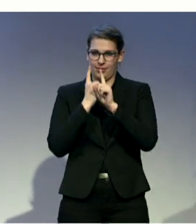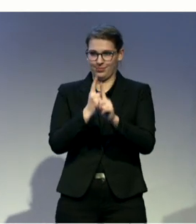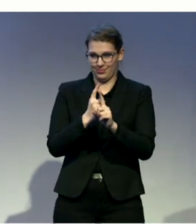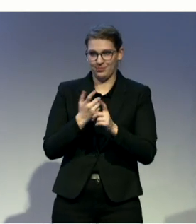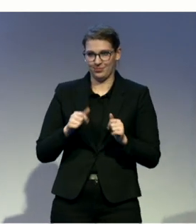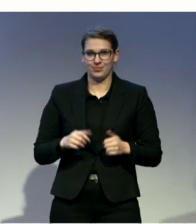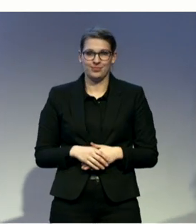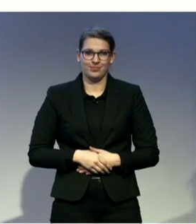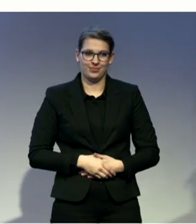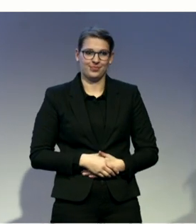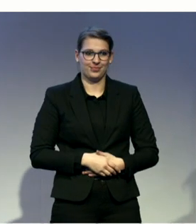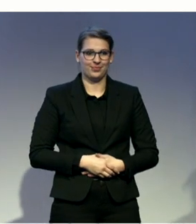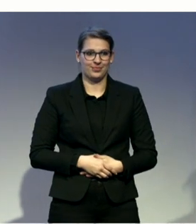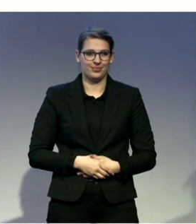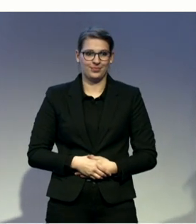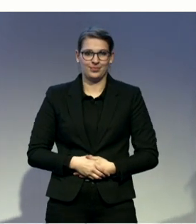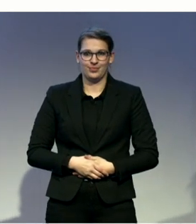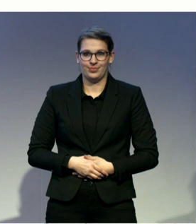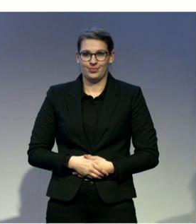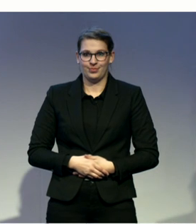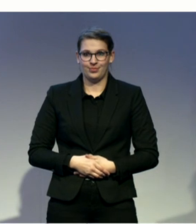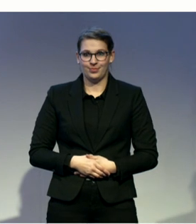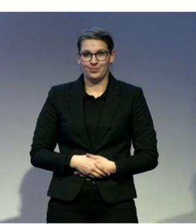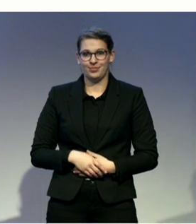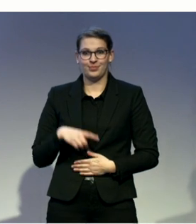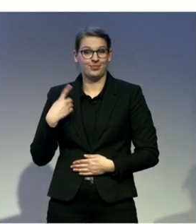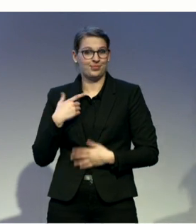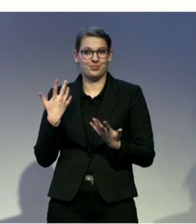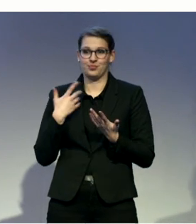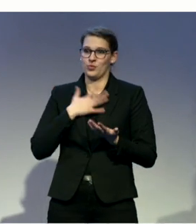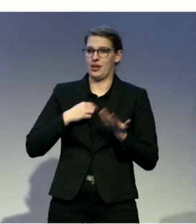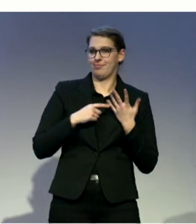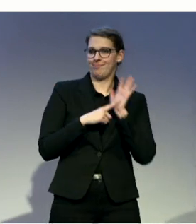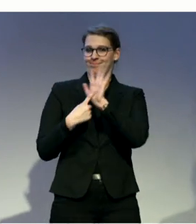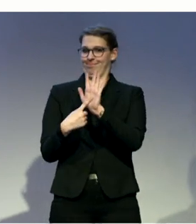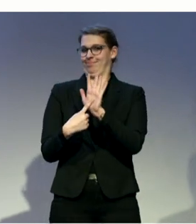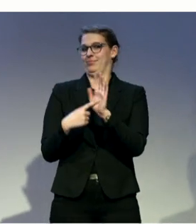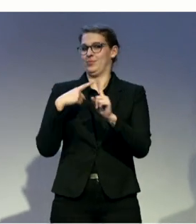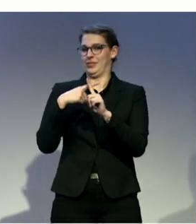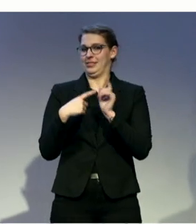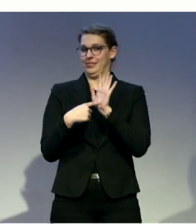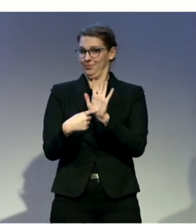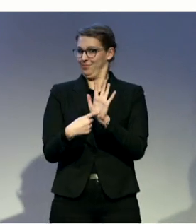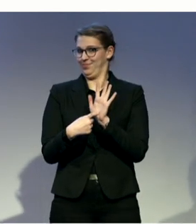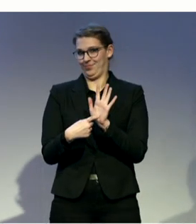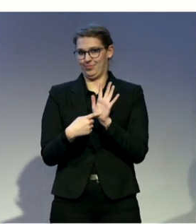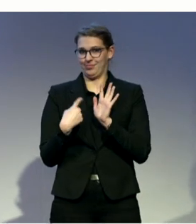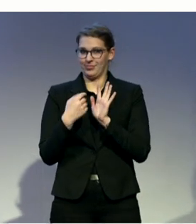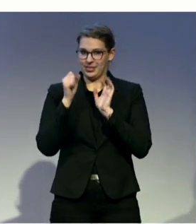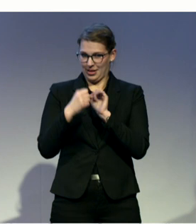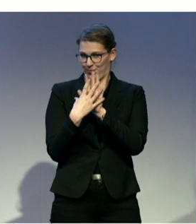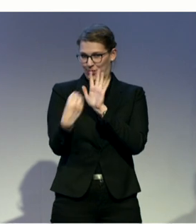what makes us a model? And I will underline five reasons why I consider we are a model.